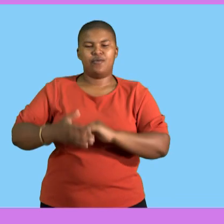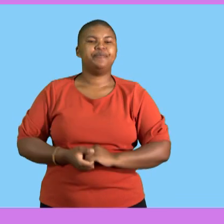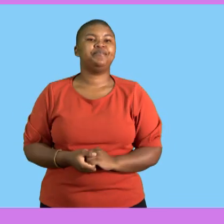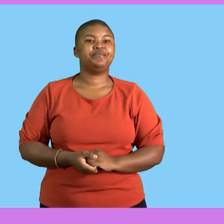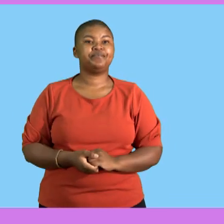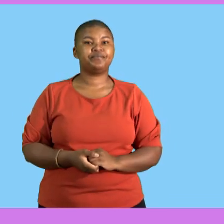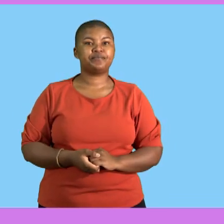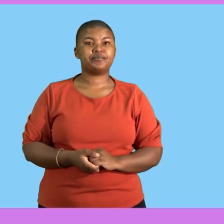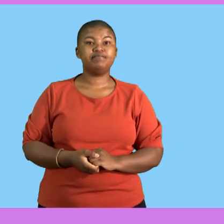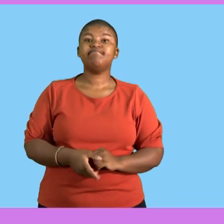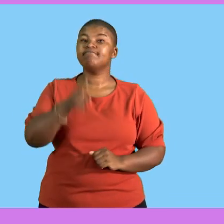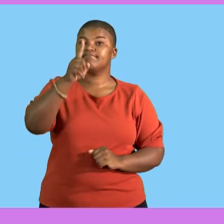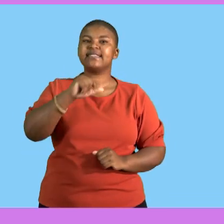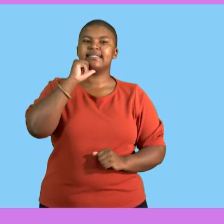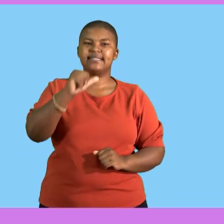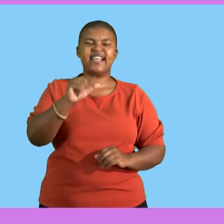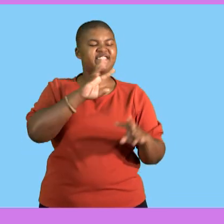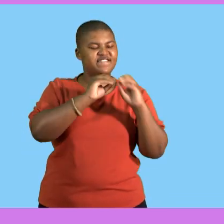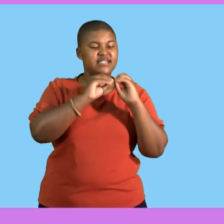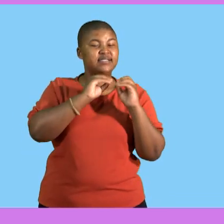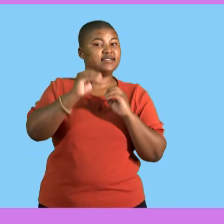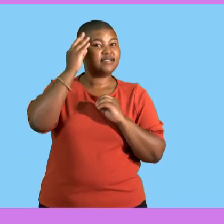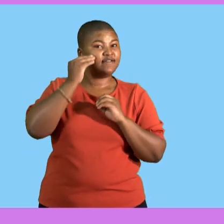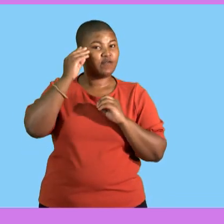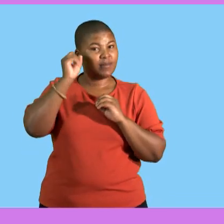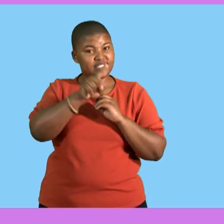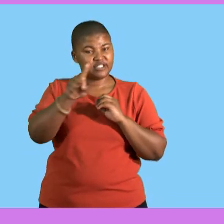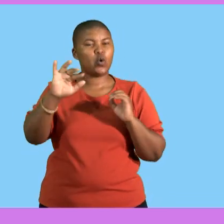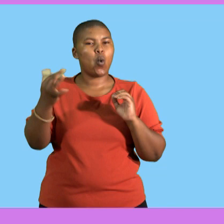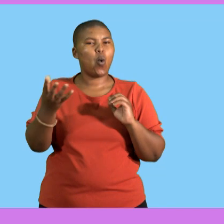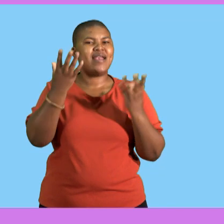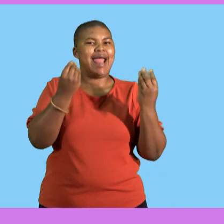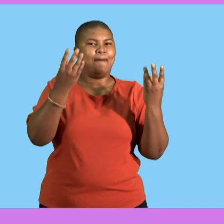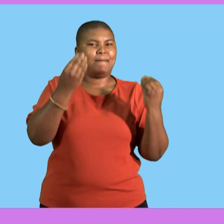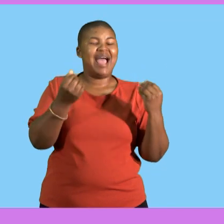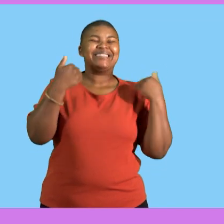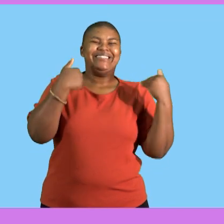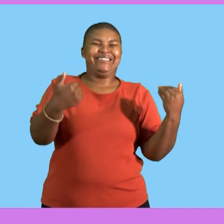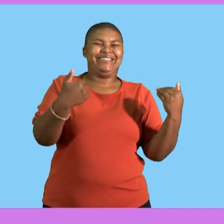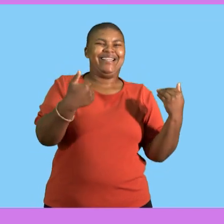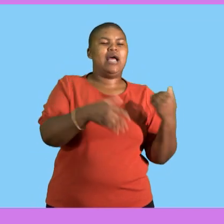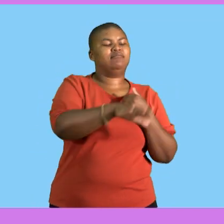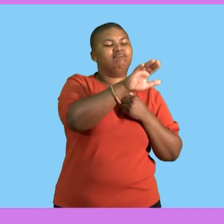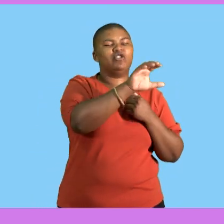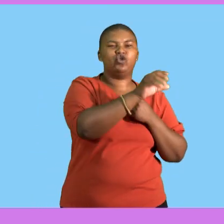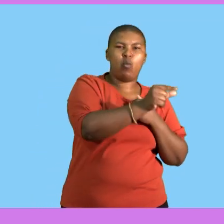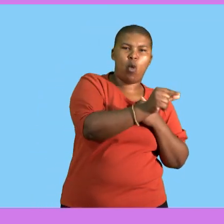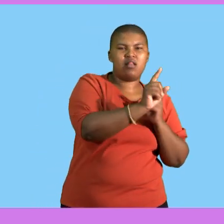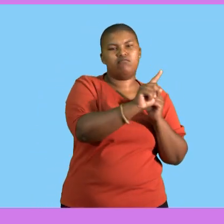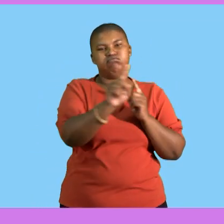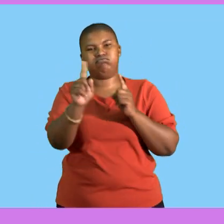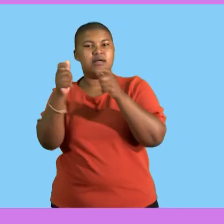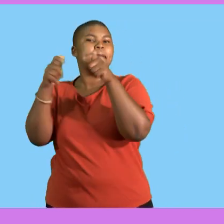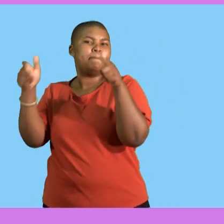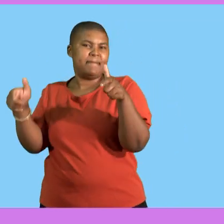says arrange the data in ascending order. It means we are going to start arranging from the smallest value to the biggest value. Now